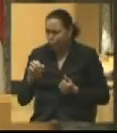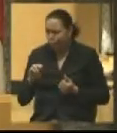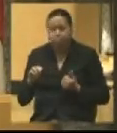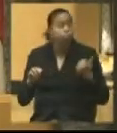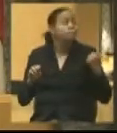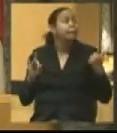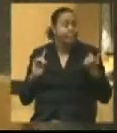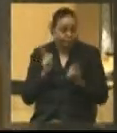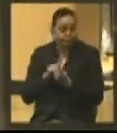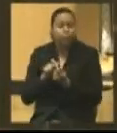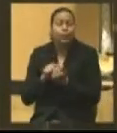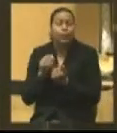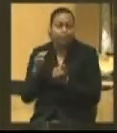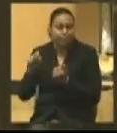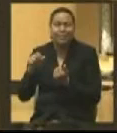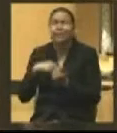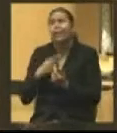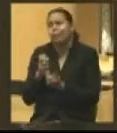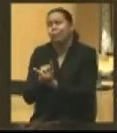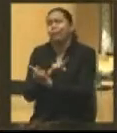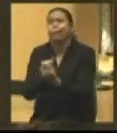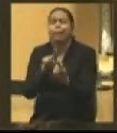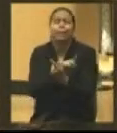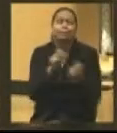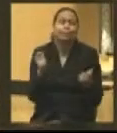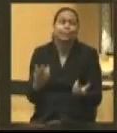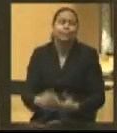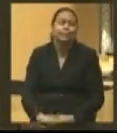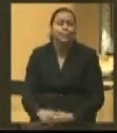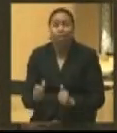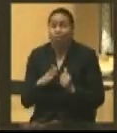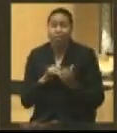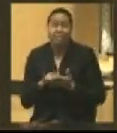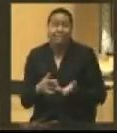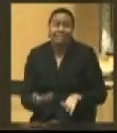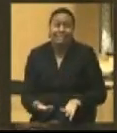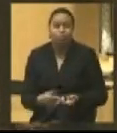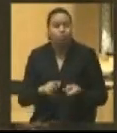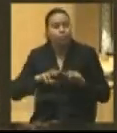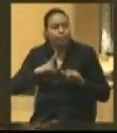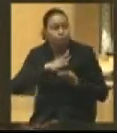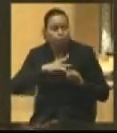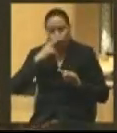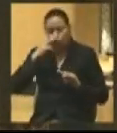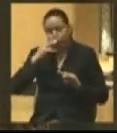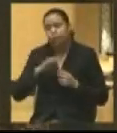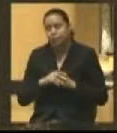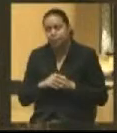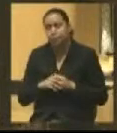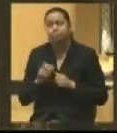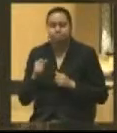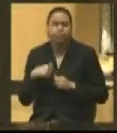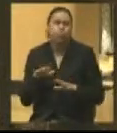meet with him. Yeah, he met everybody. Yeah. Other than that, I'm afraid I didn't. A second question, humor. I mean,